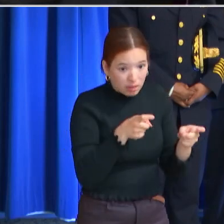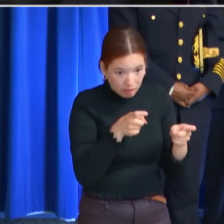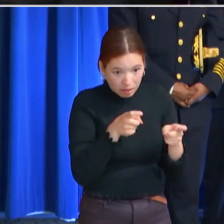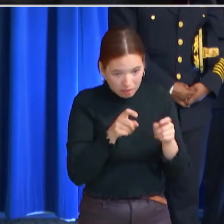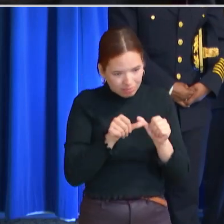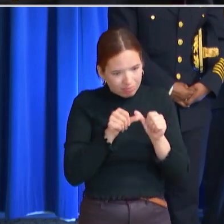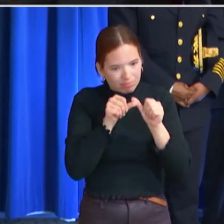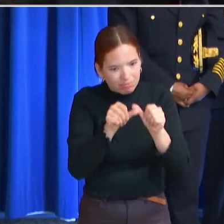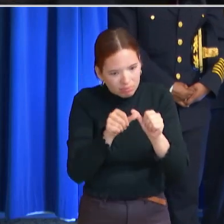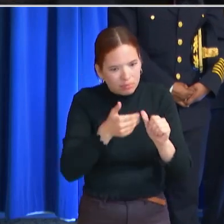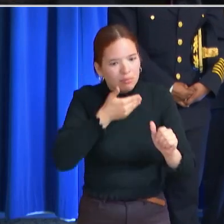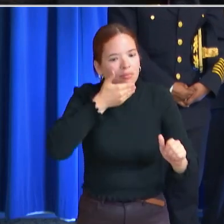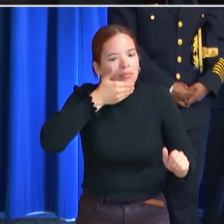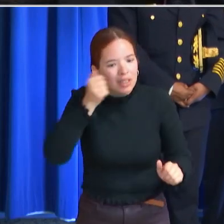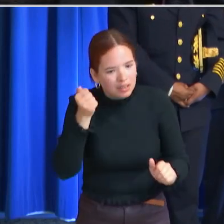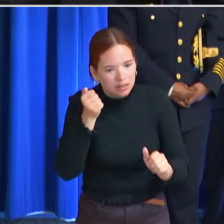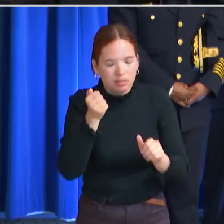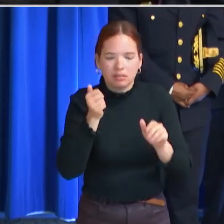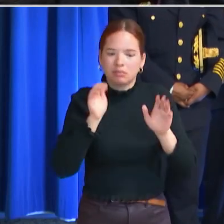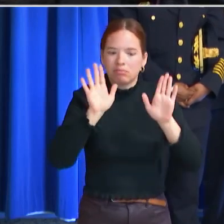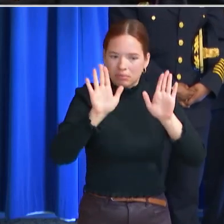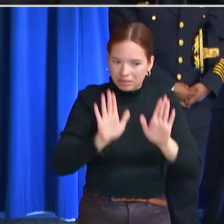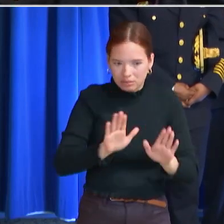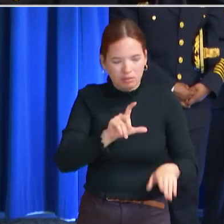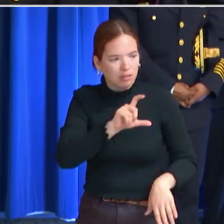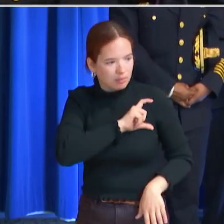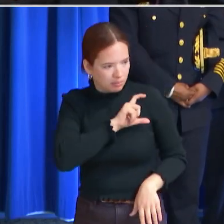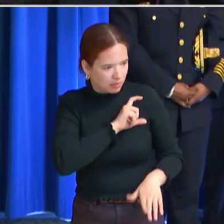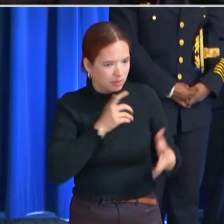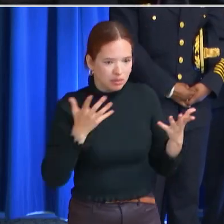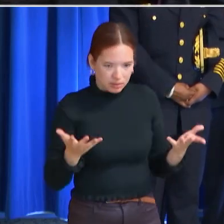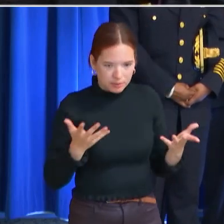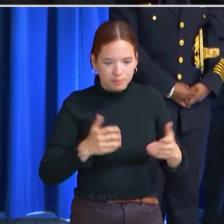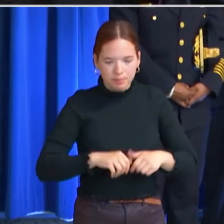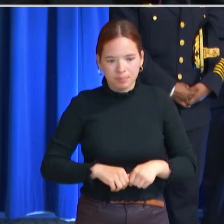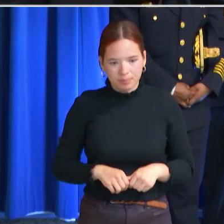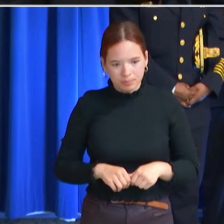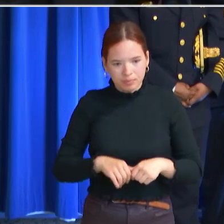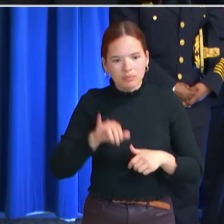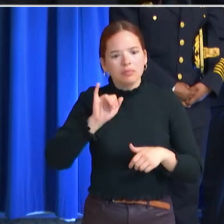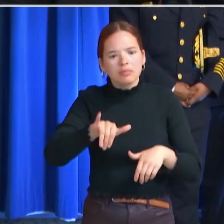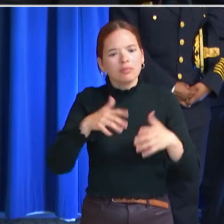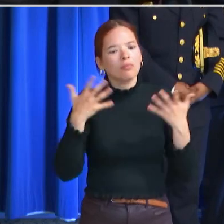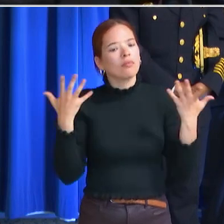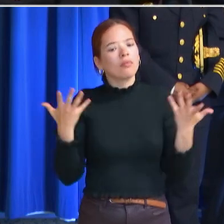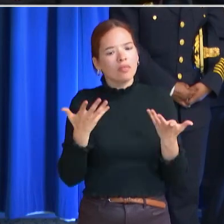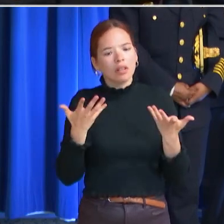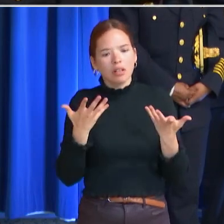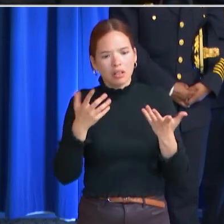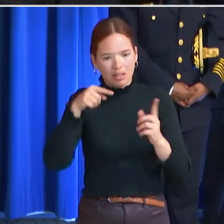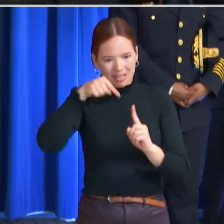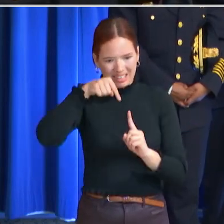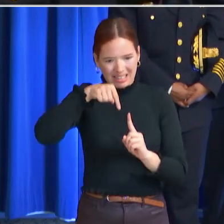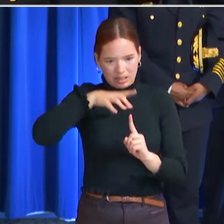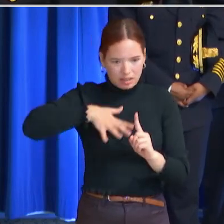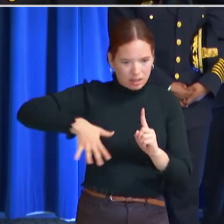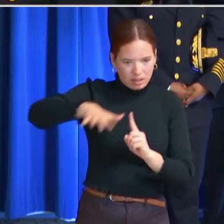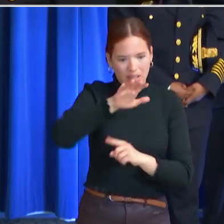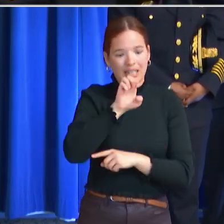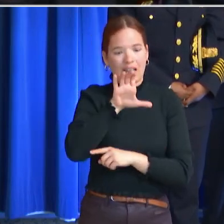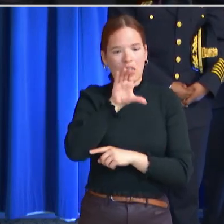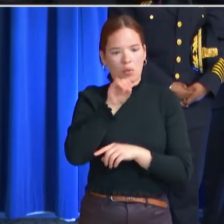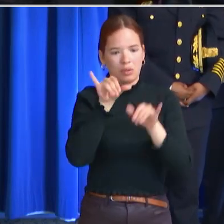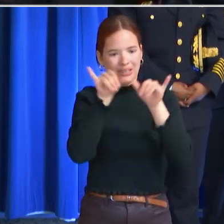best of the best. We focus on the entire ecosystem of public safety. One part of that is